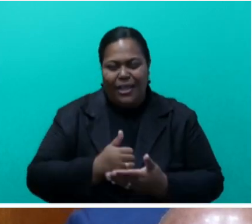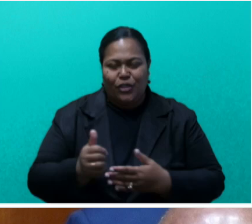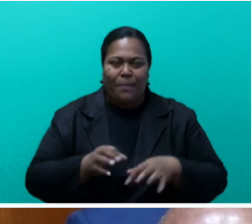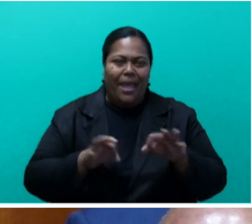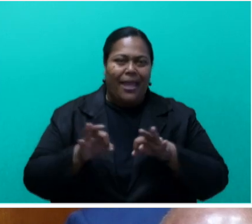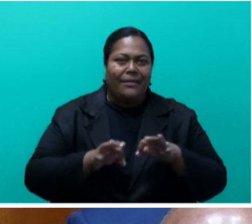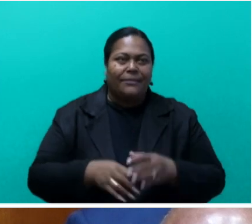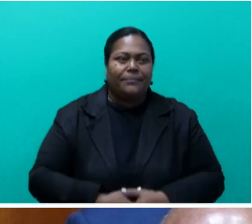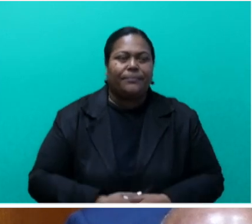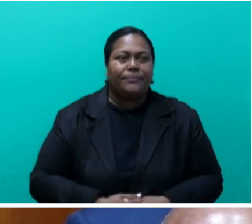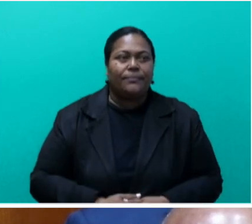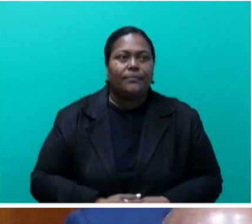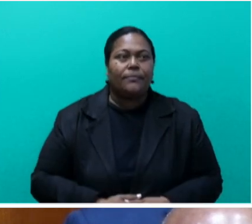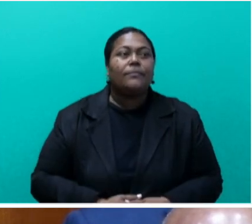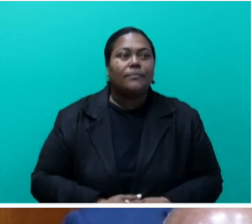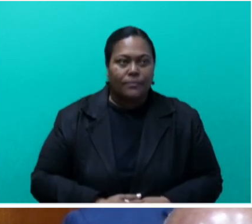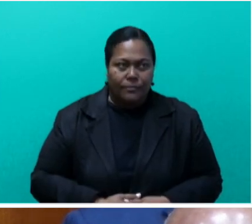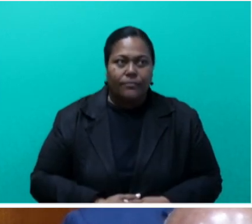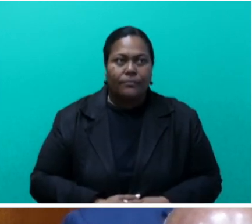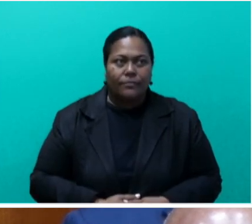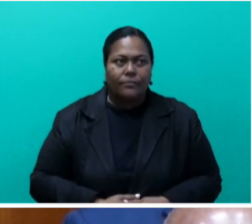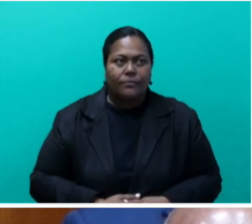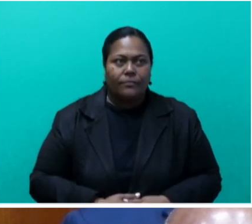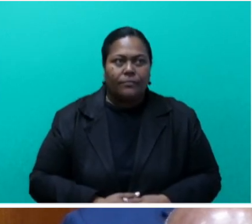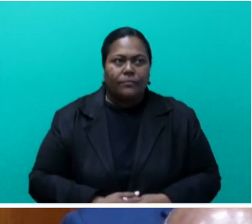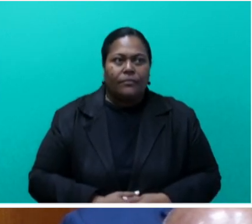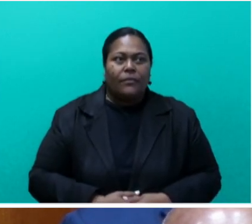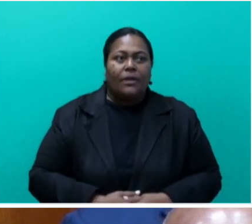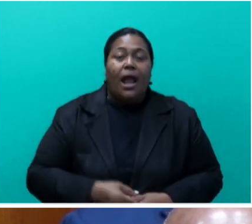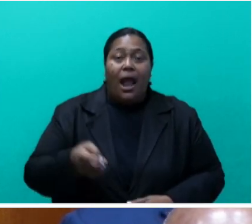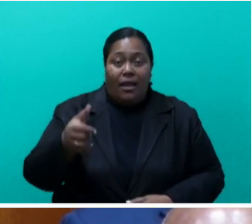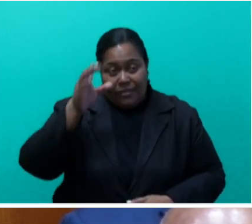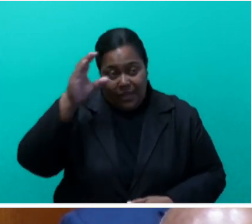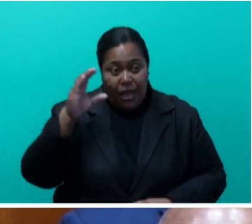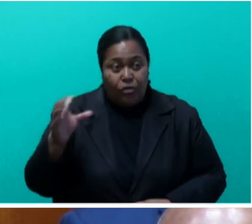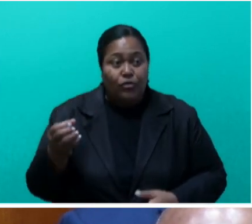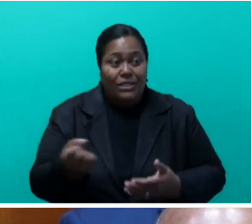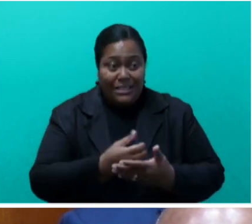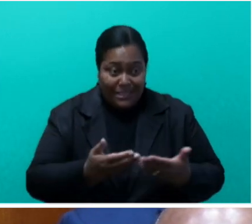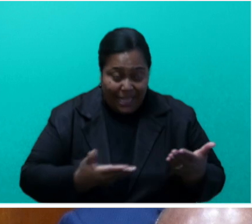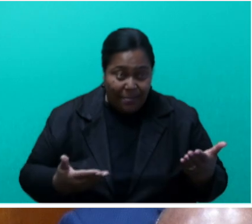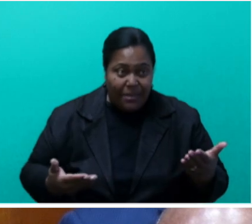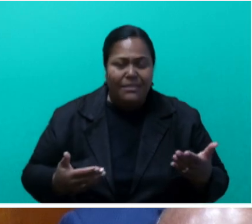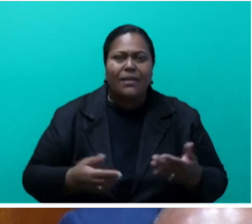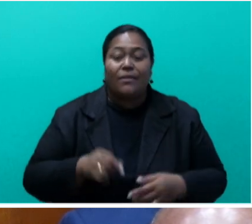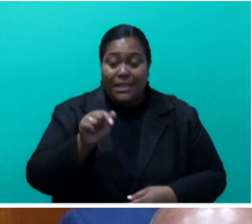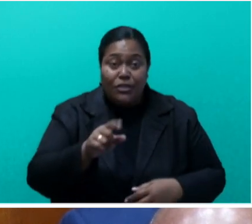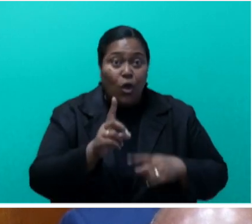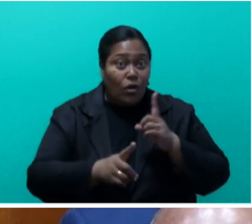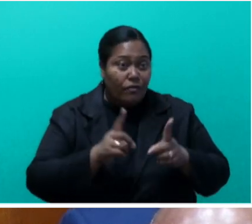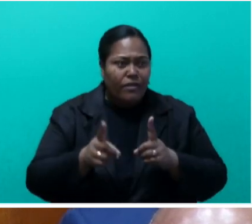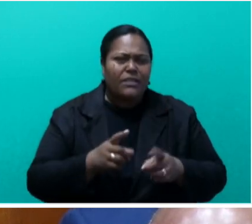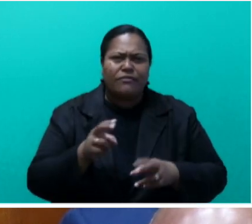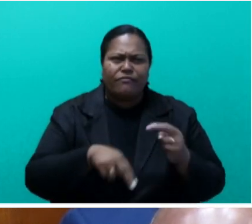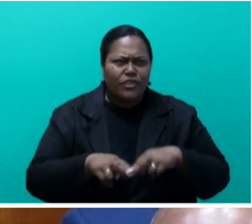the country statement, Fiji also took several important interventions. So at this conference, there